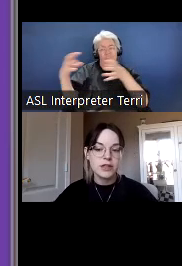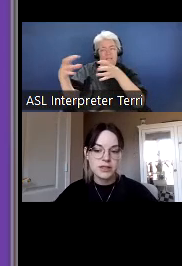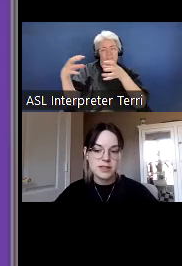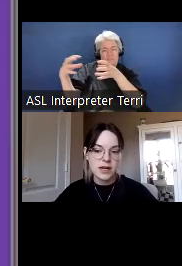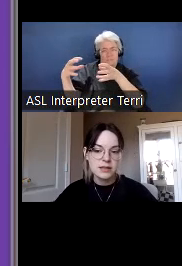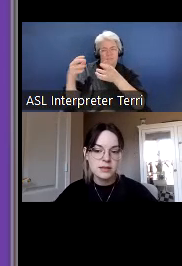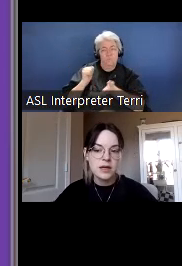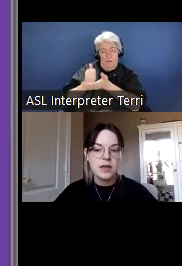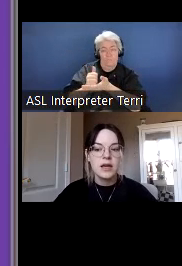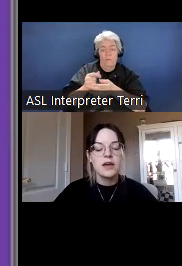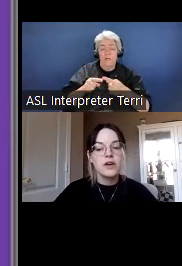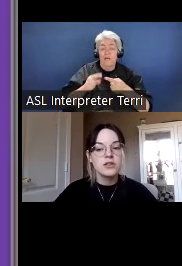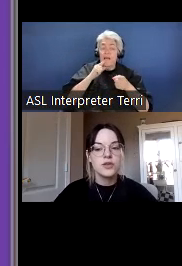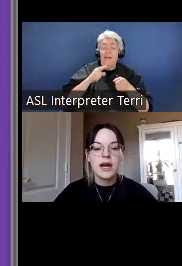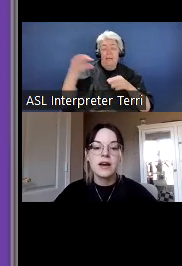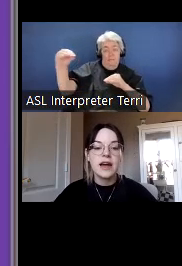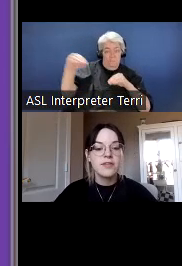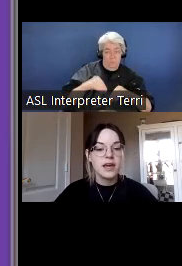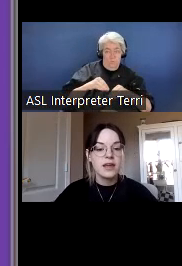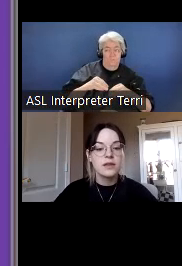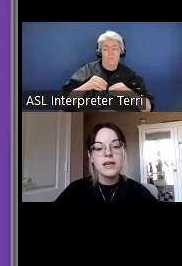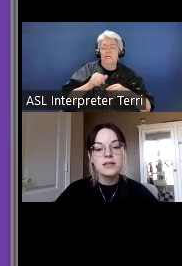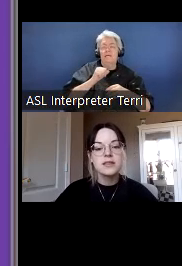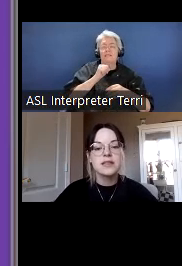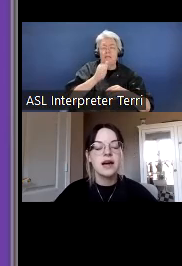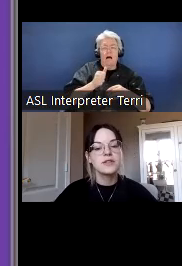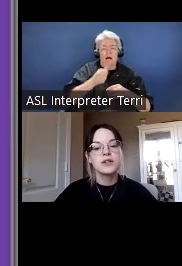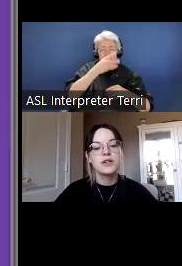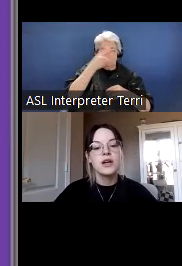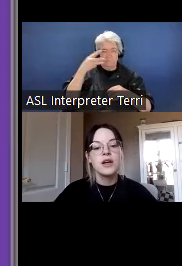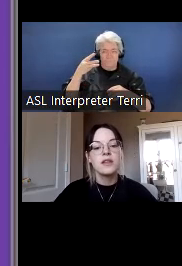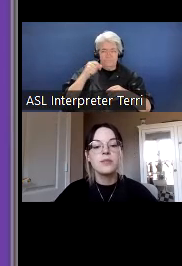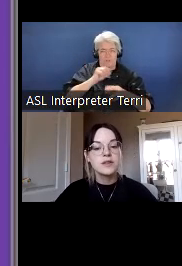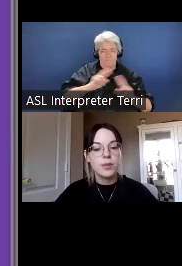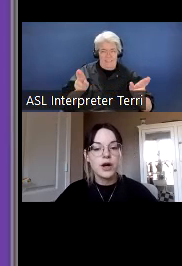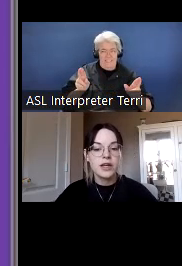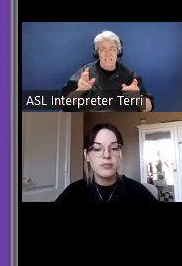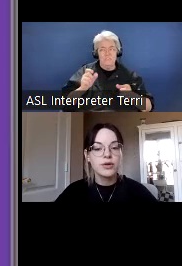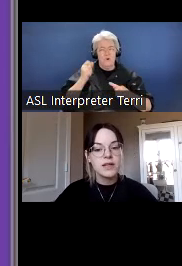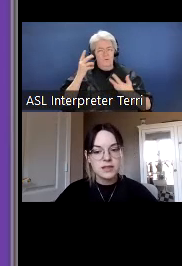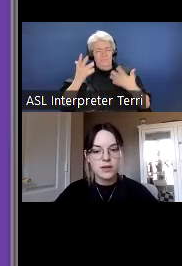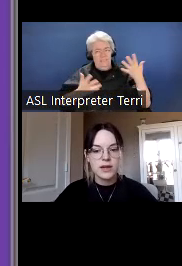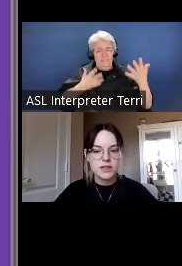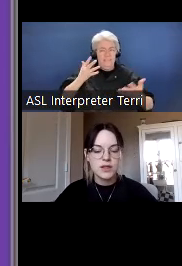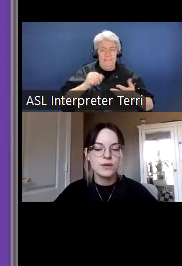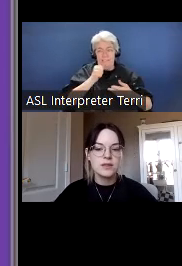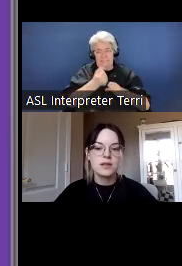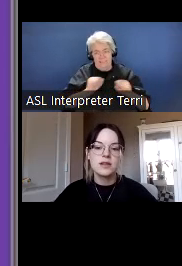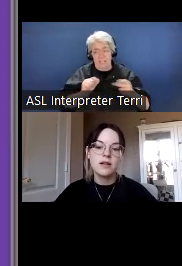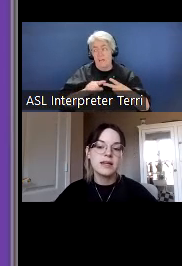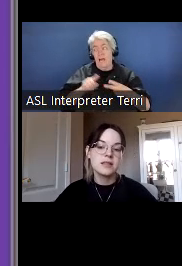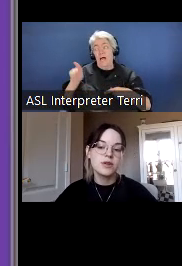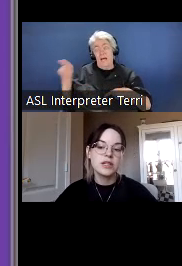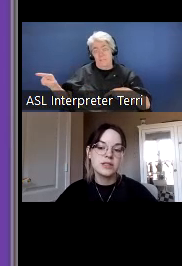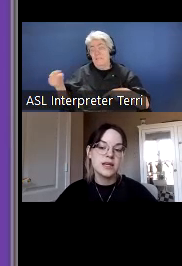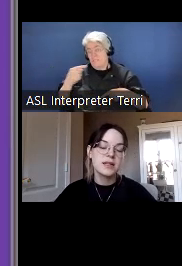to their immigration status, and they're unsure how to navigate the risks after the abusive party previously threatened to use